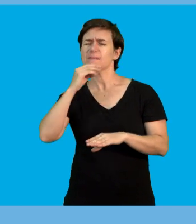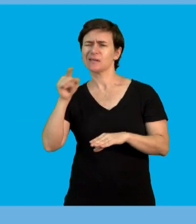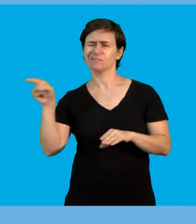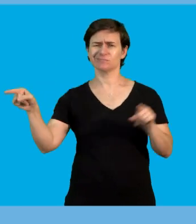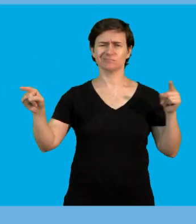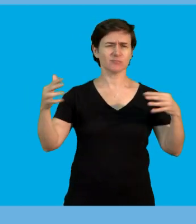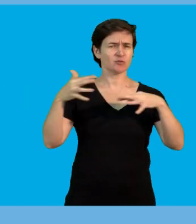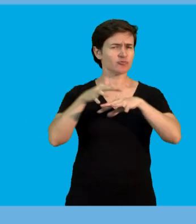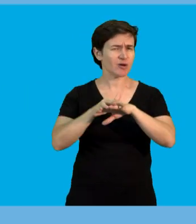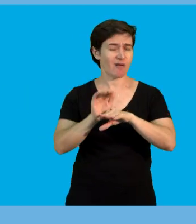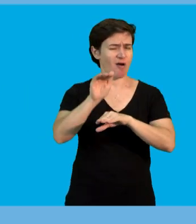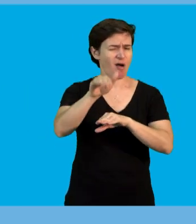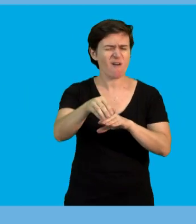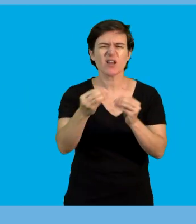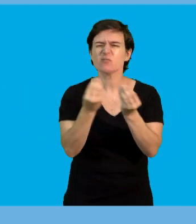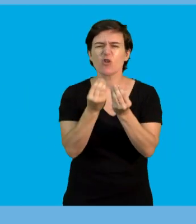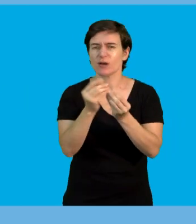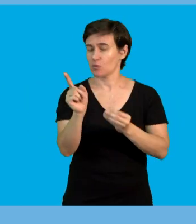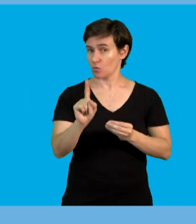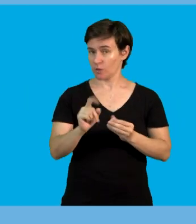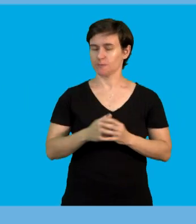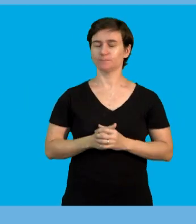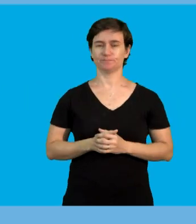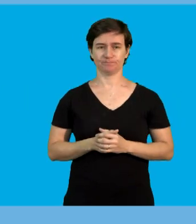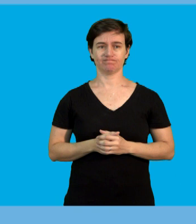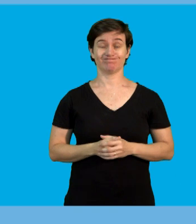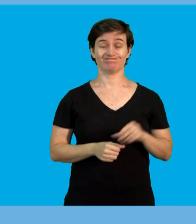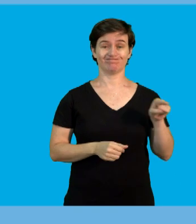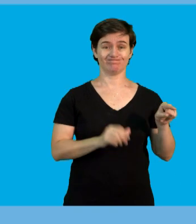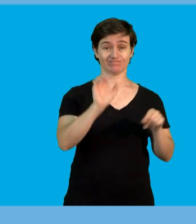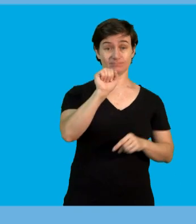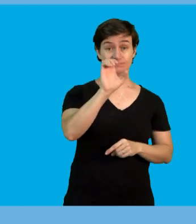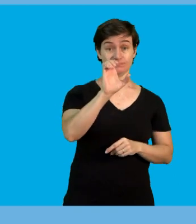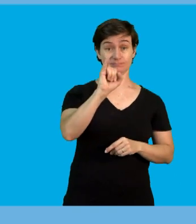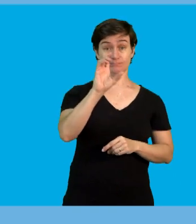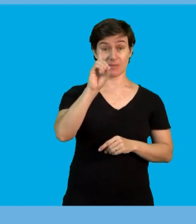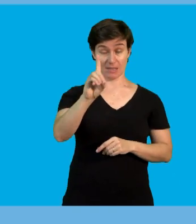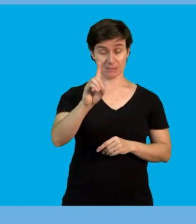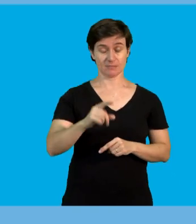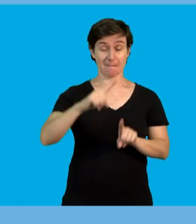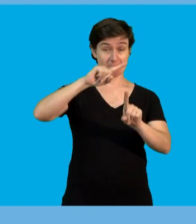an acid reacts with a metal hydroxide? So acid